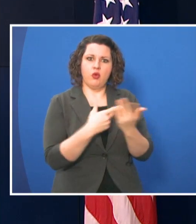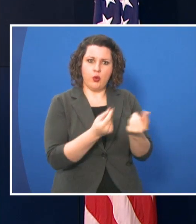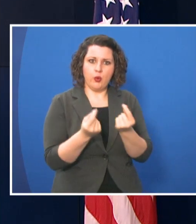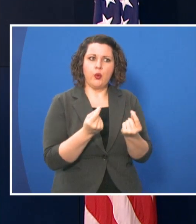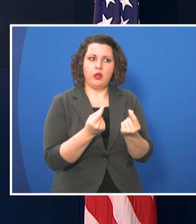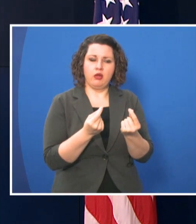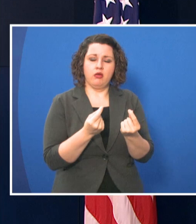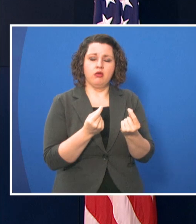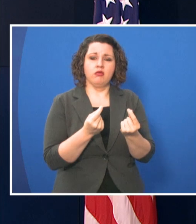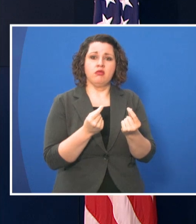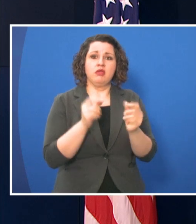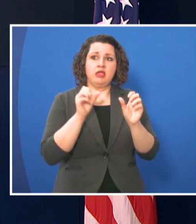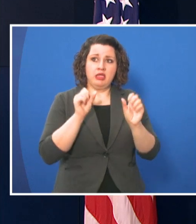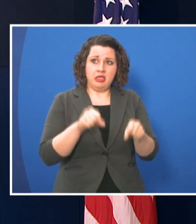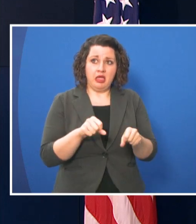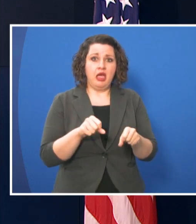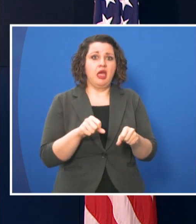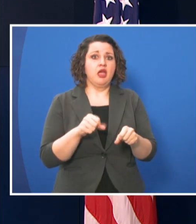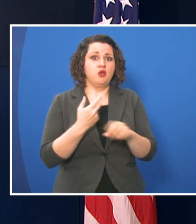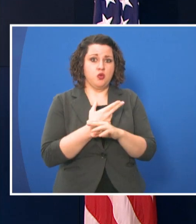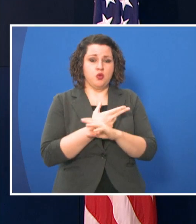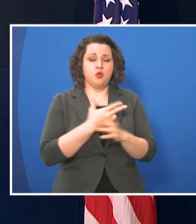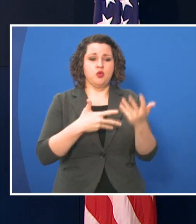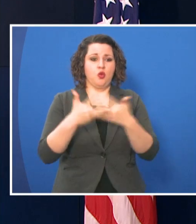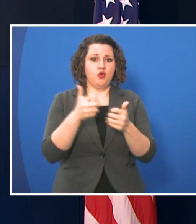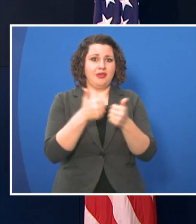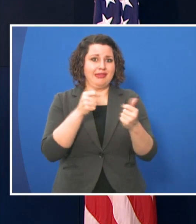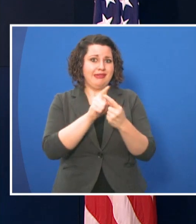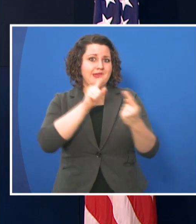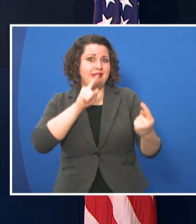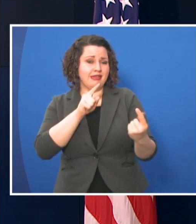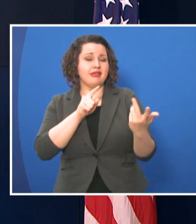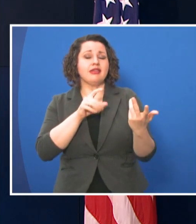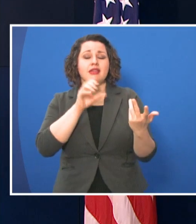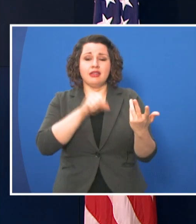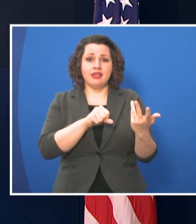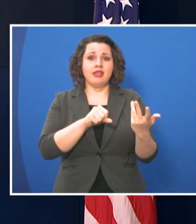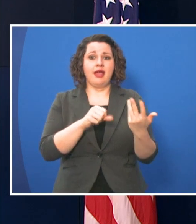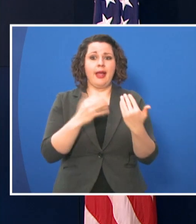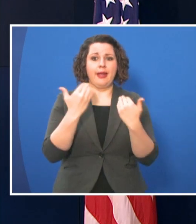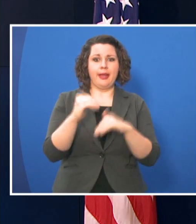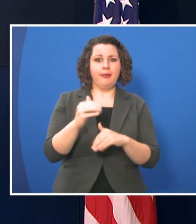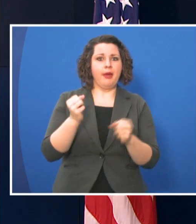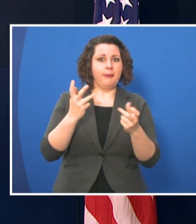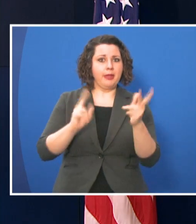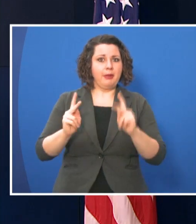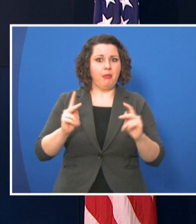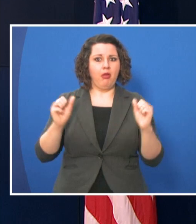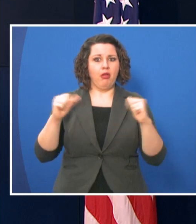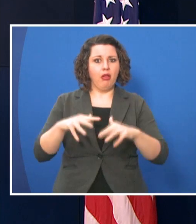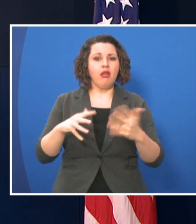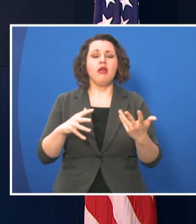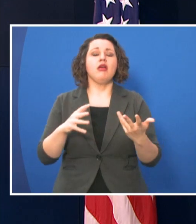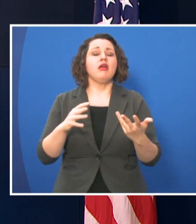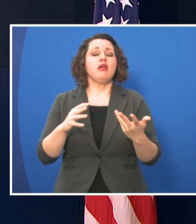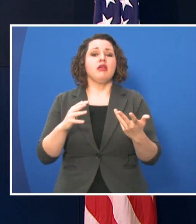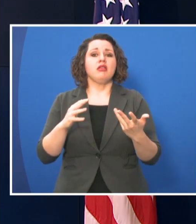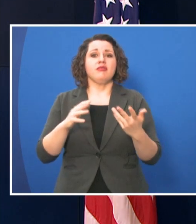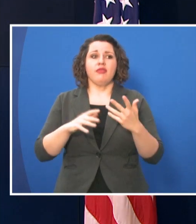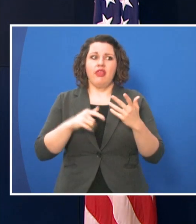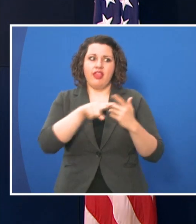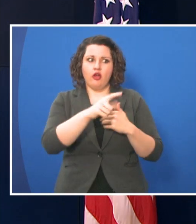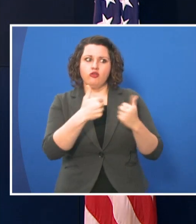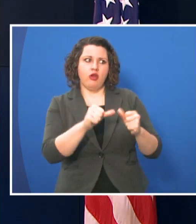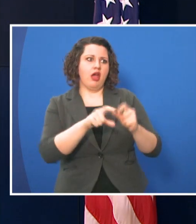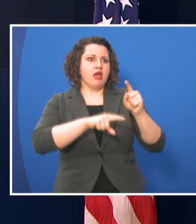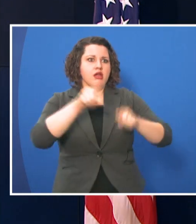they can actually apply social distancing, that they can limit the capacity to the businesses, and just various things that they're trying to